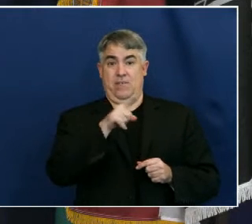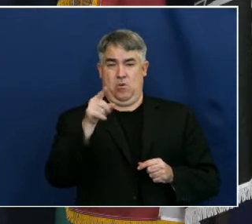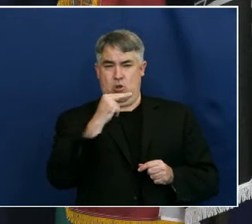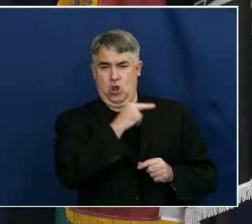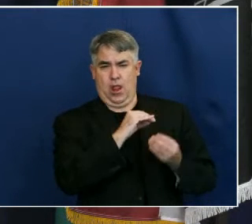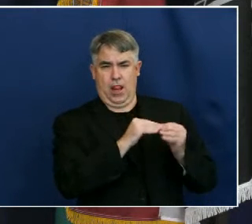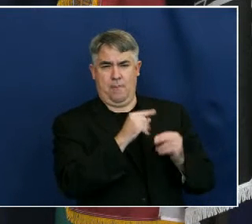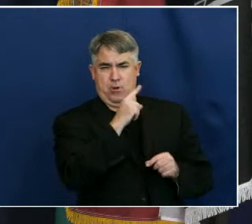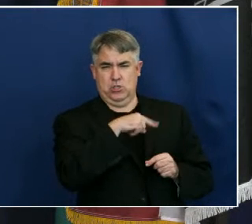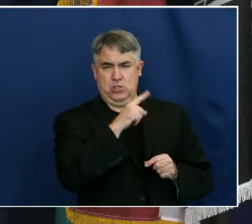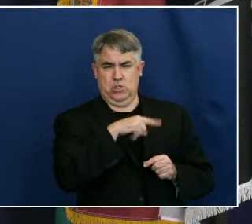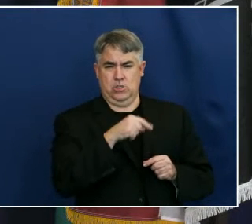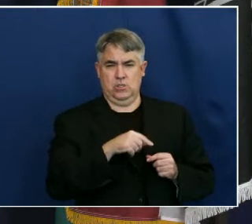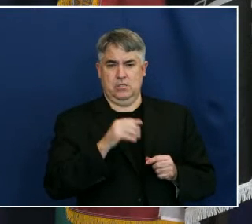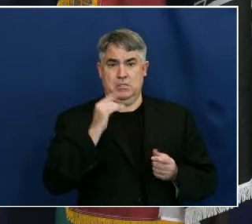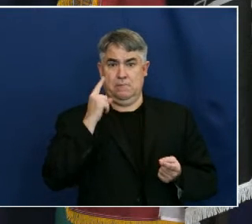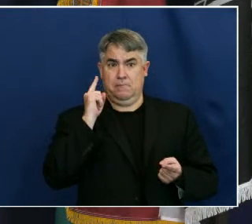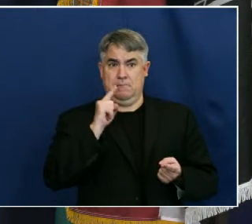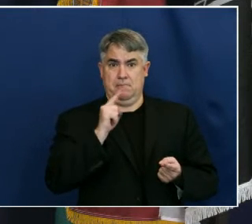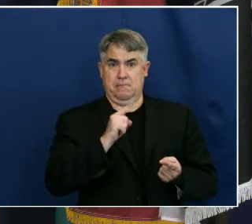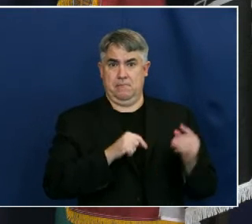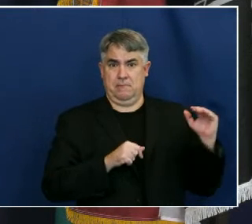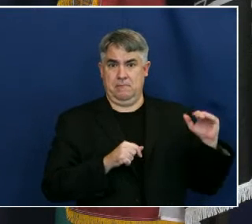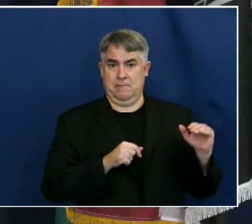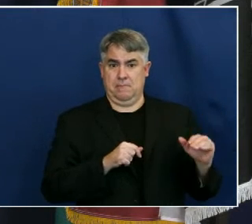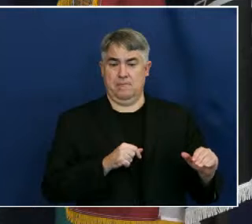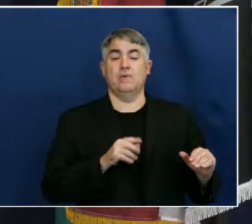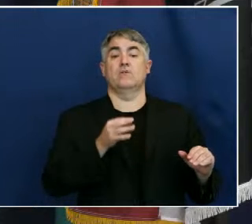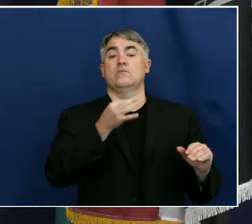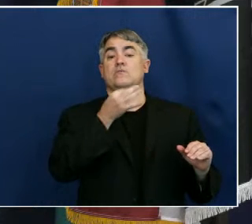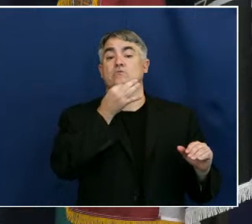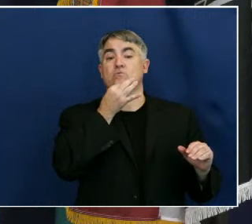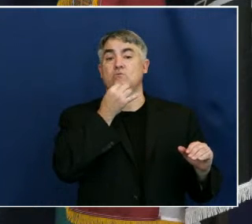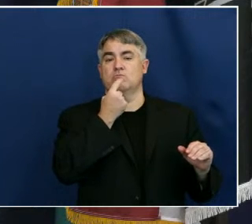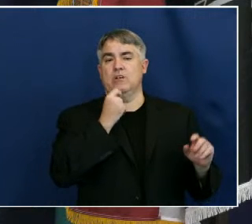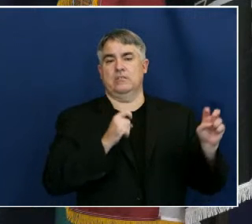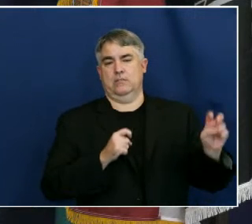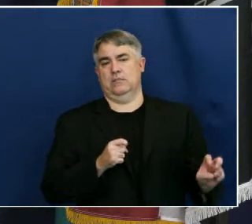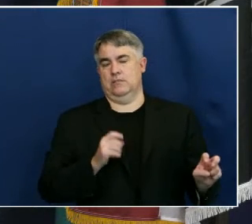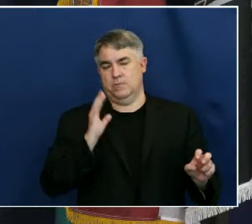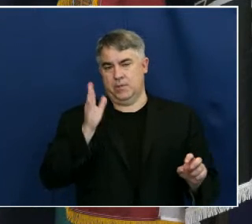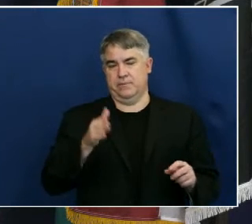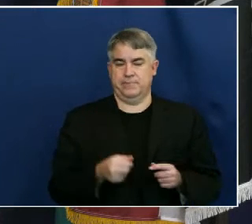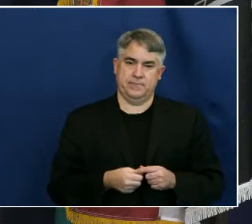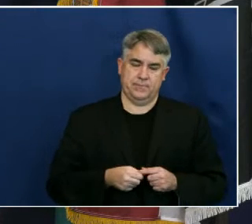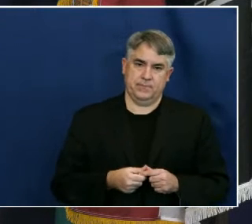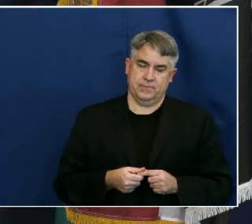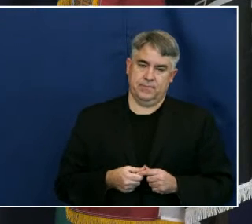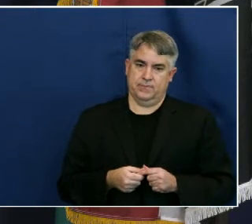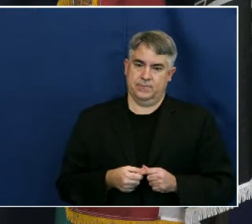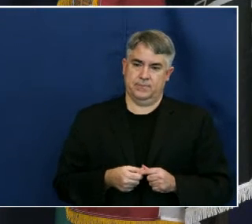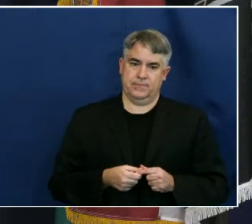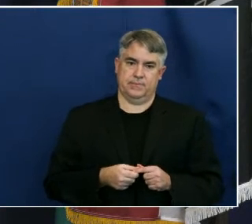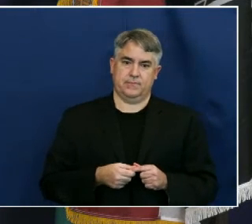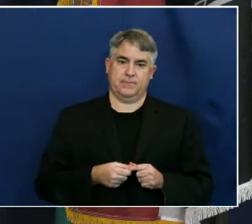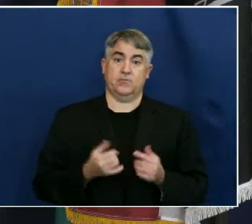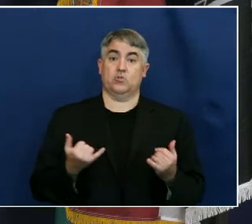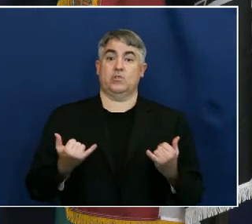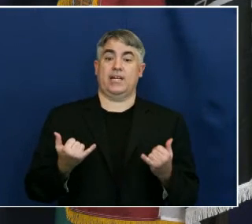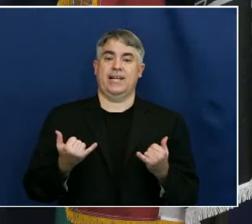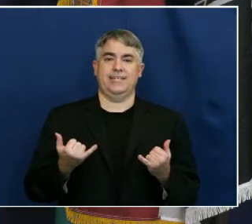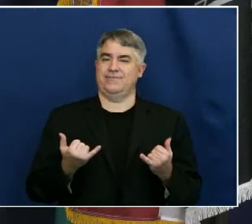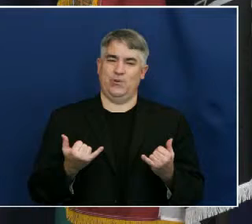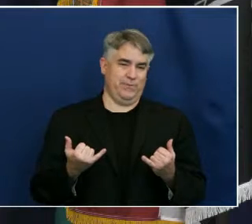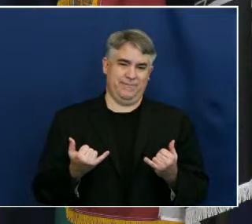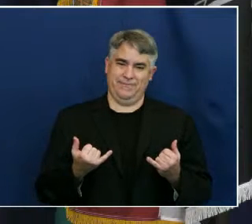see we are on a trajectory to the red tier, and we suspect that we will also get there reasonably soon. I know it won't be quick enough for a lot